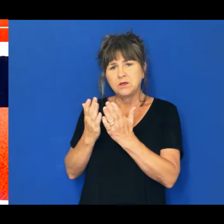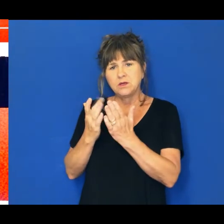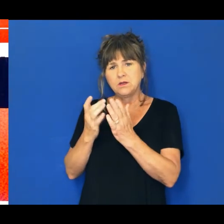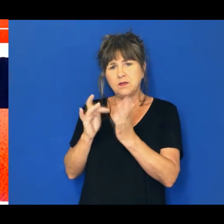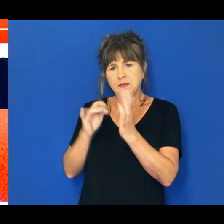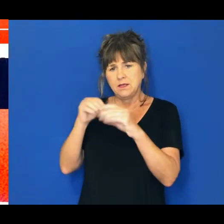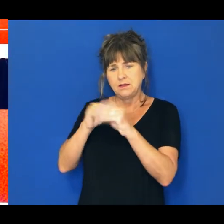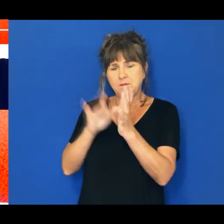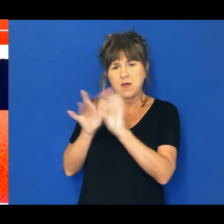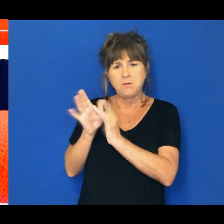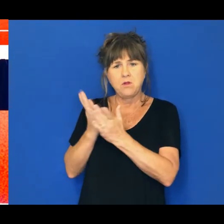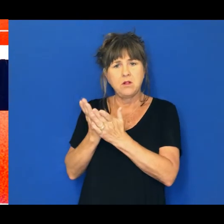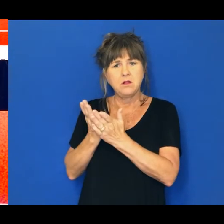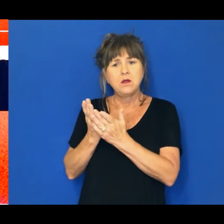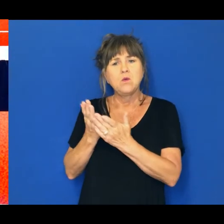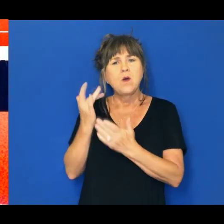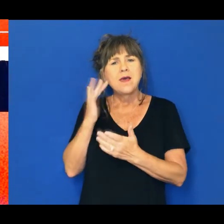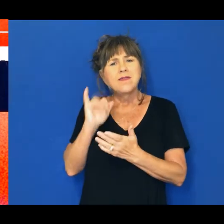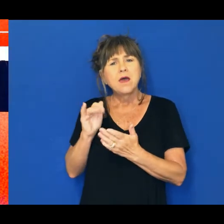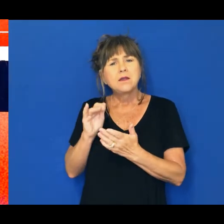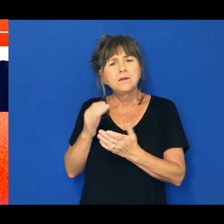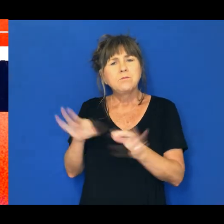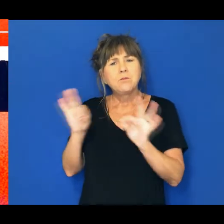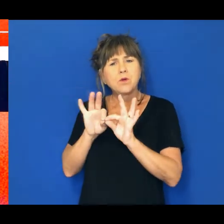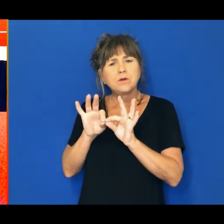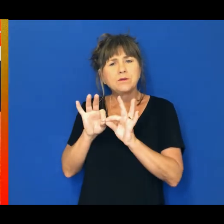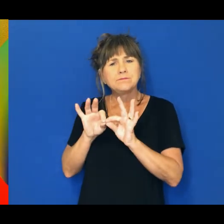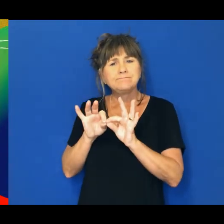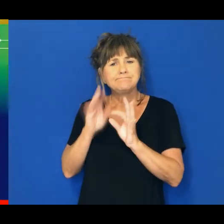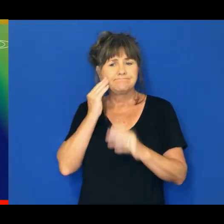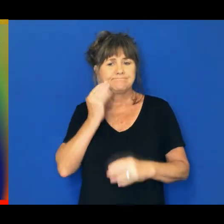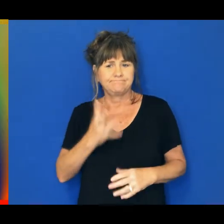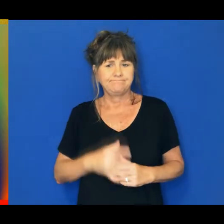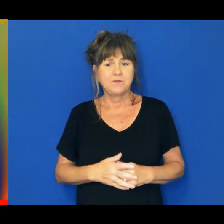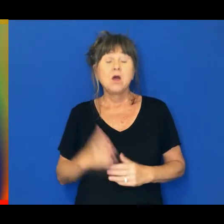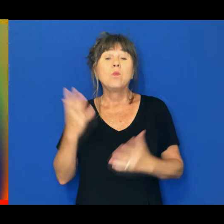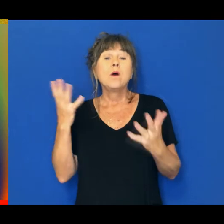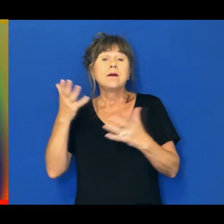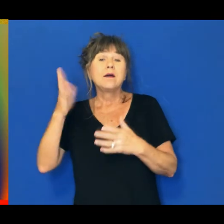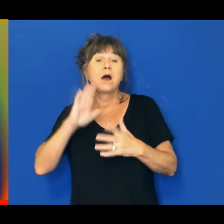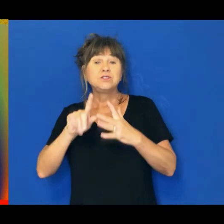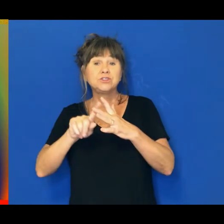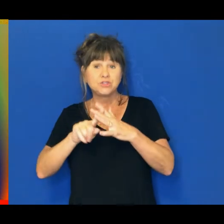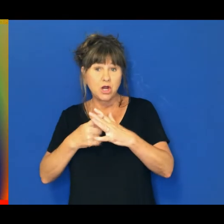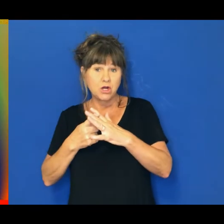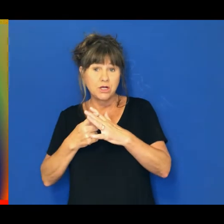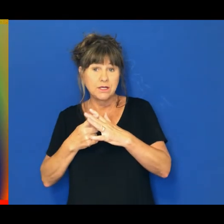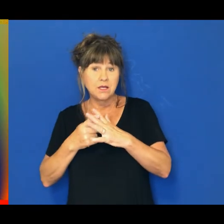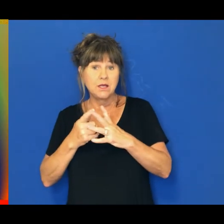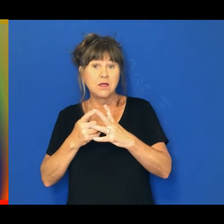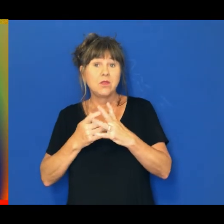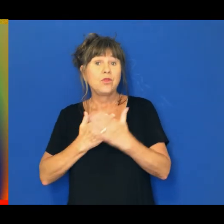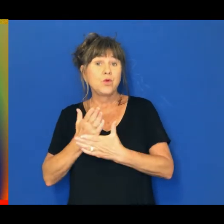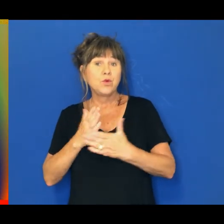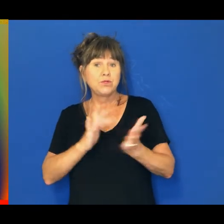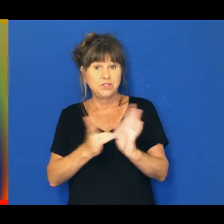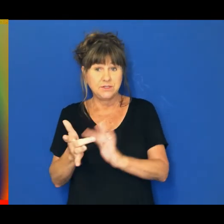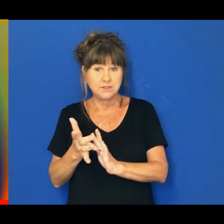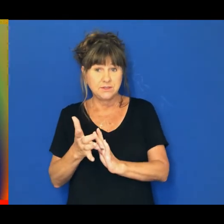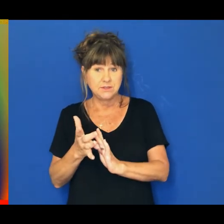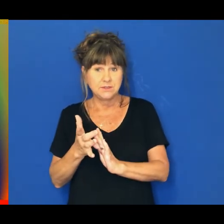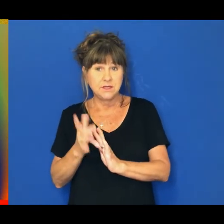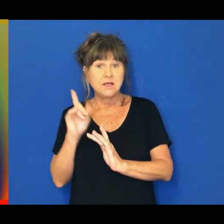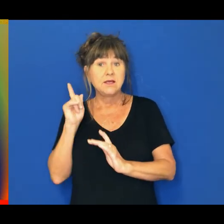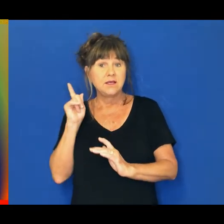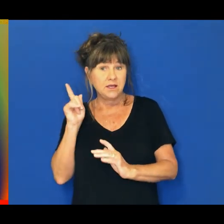why. Because what God began through Jesus, he wants to continue through you and me. Because what God began